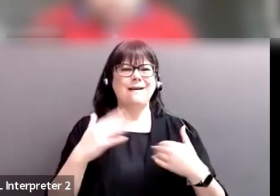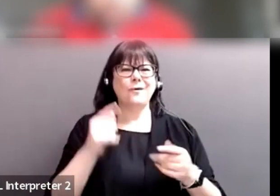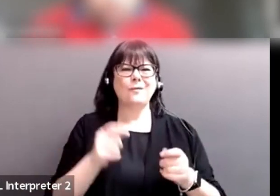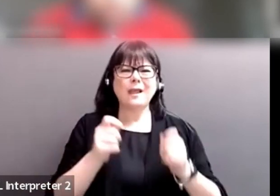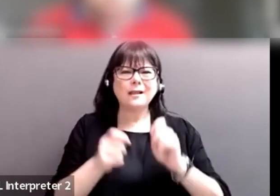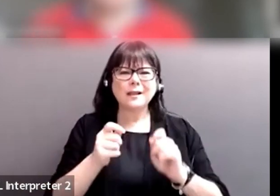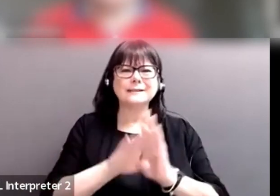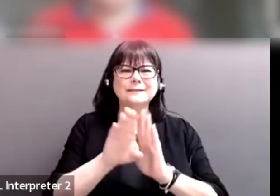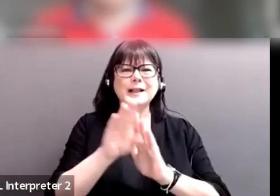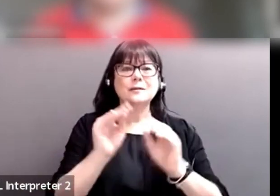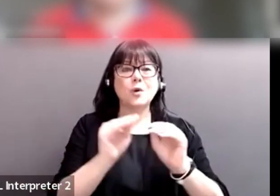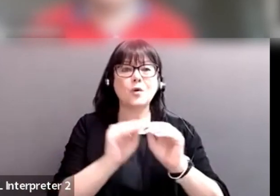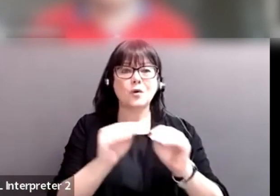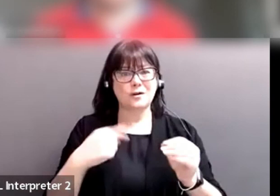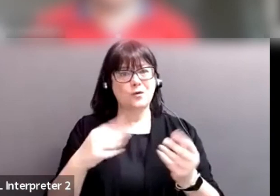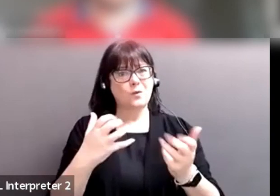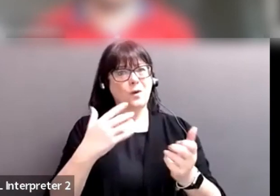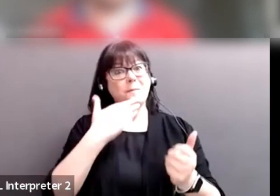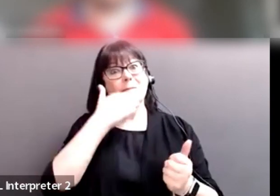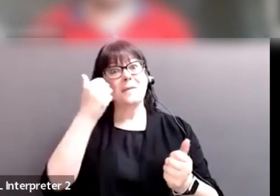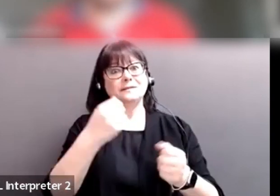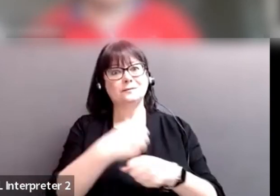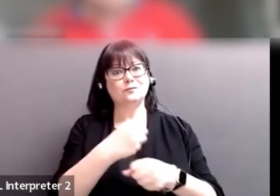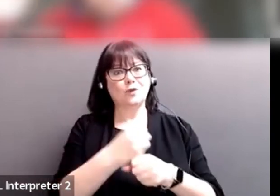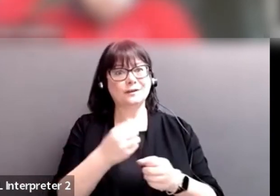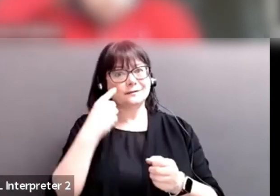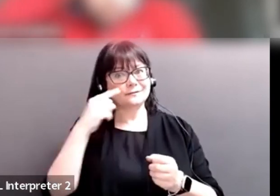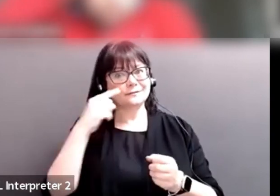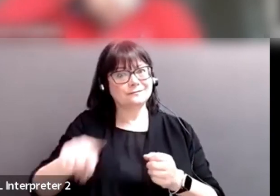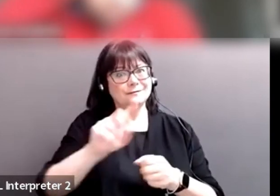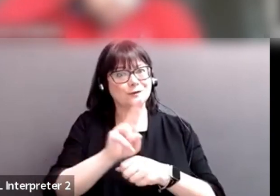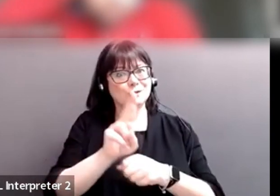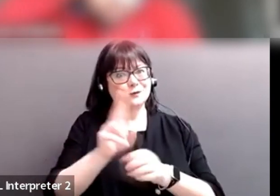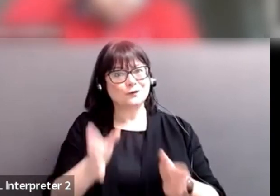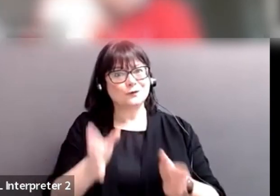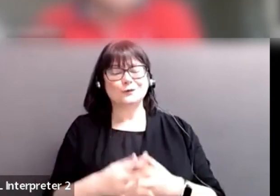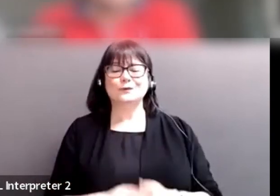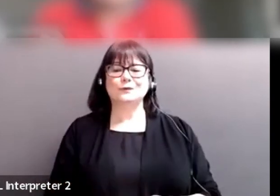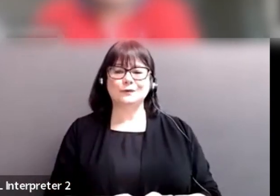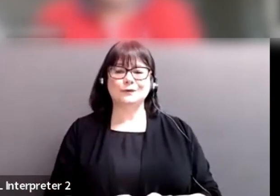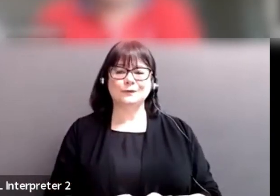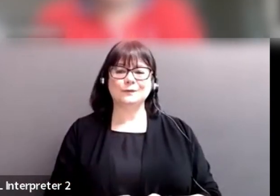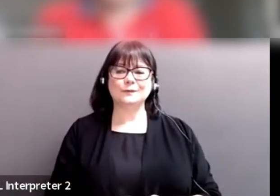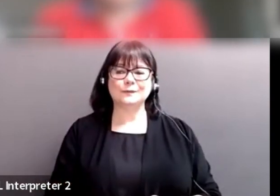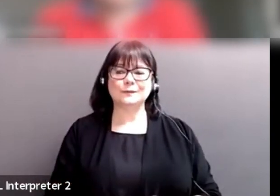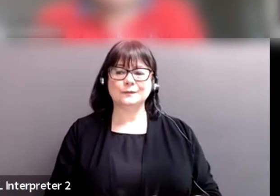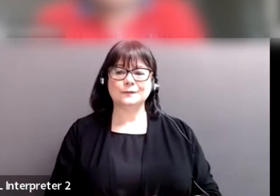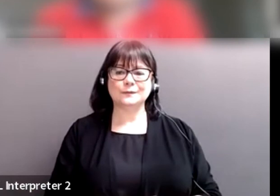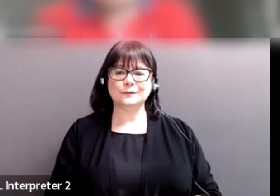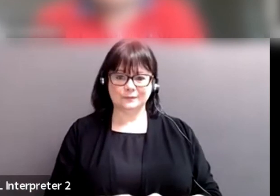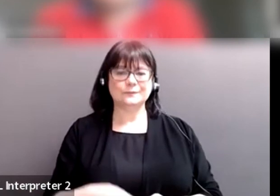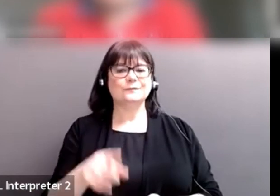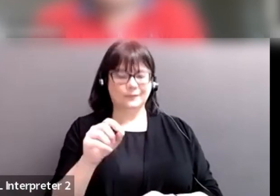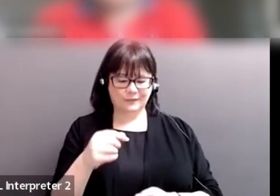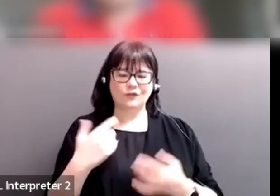we want to build the best product for our users. So like, as I said, there is work to develop an open close